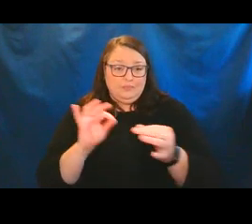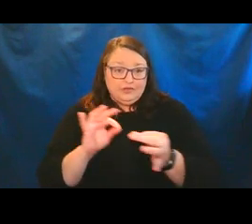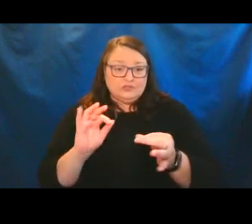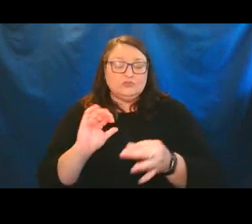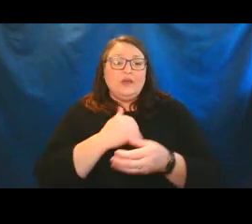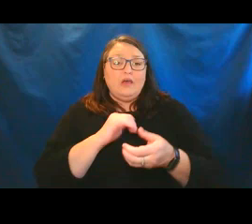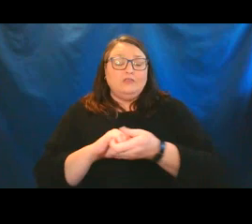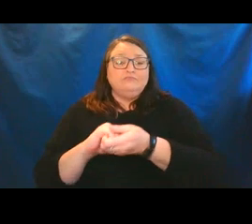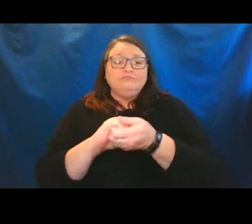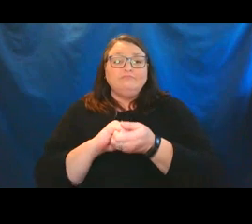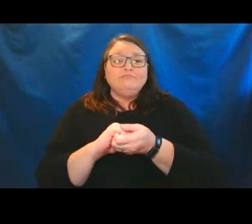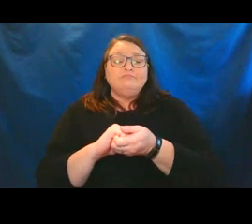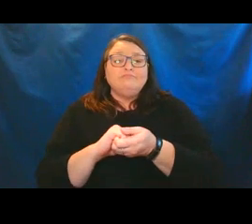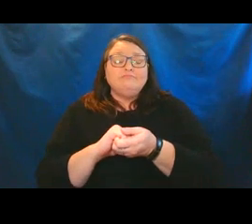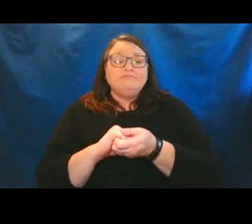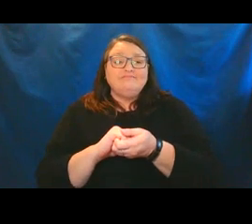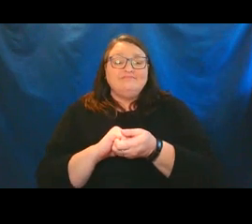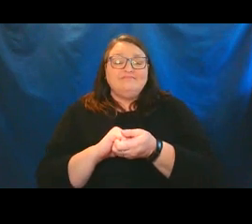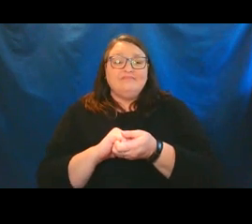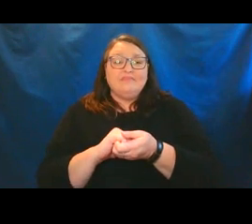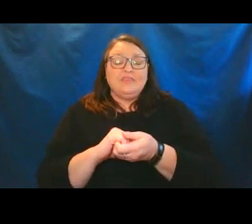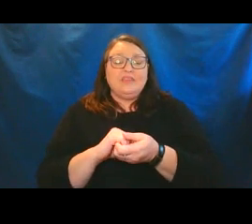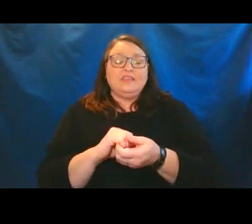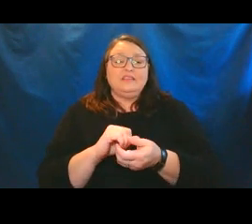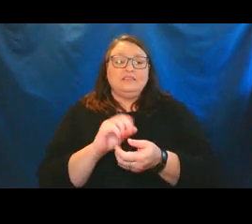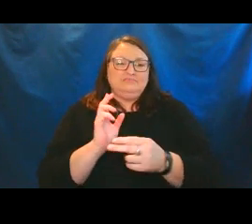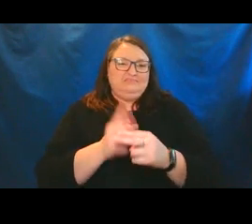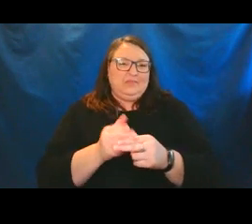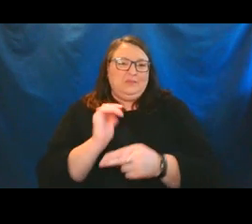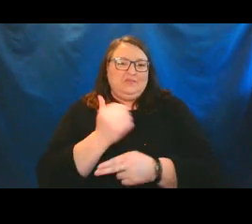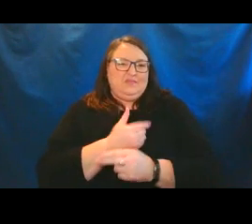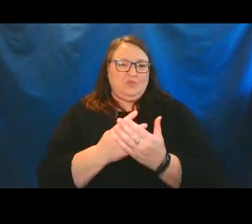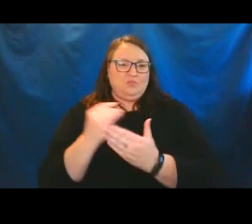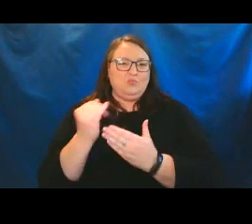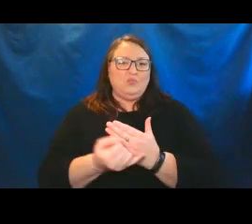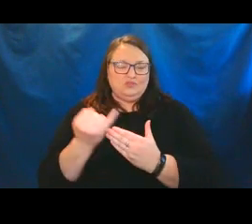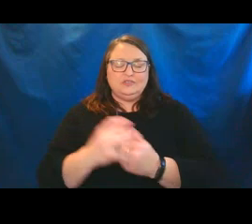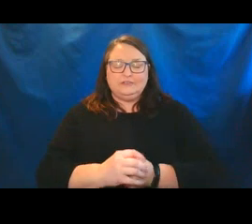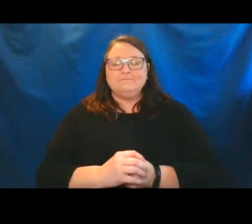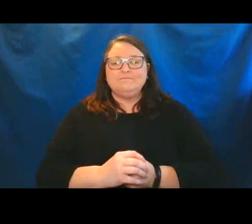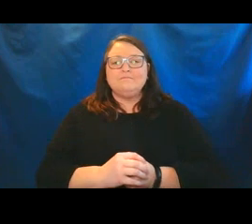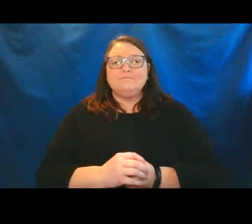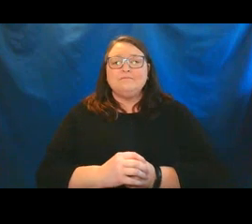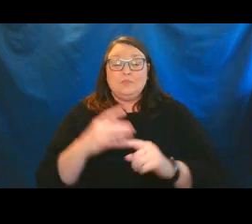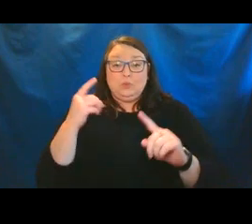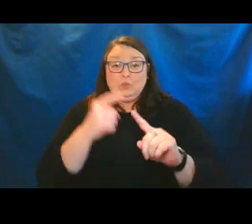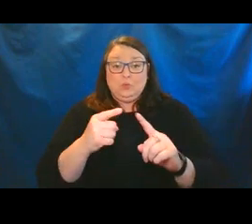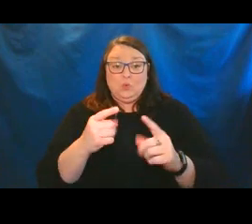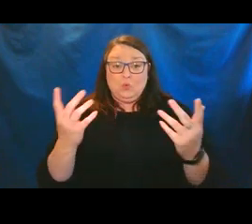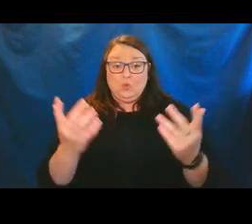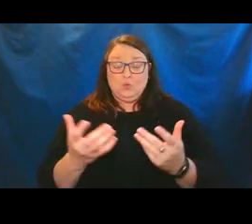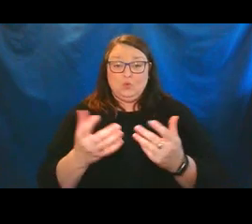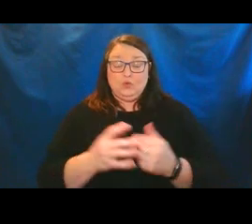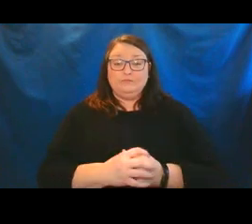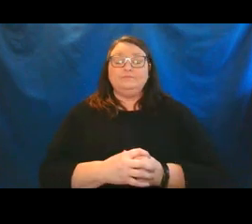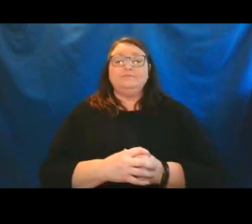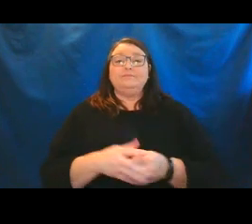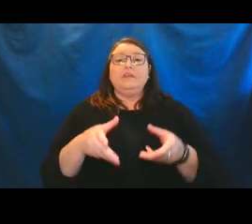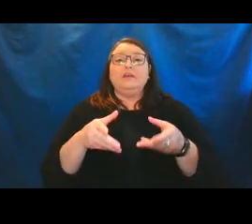or the short name, the Alliance, is the name of our project. The goal is to allow